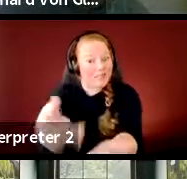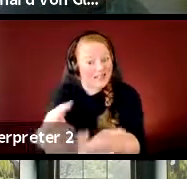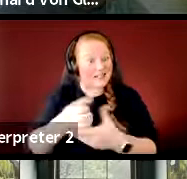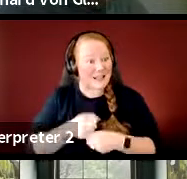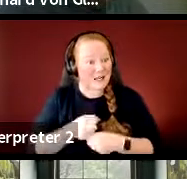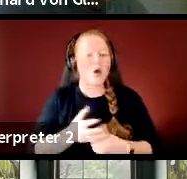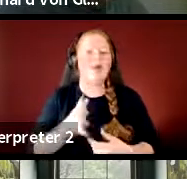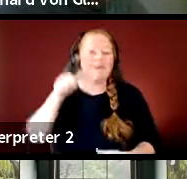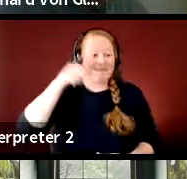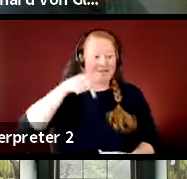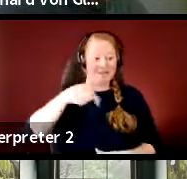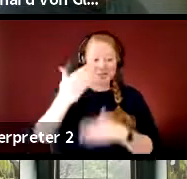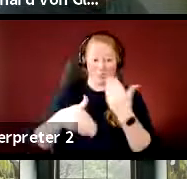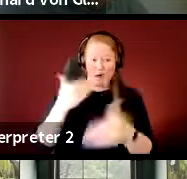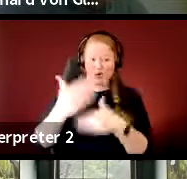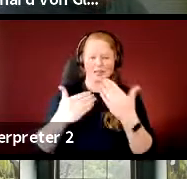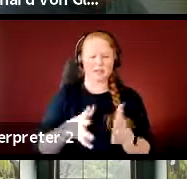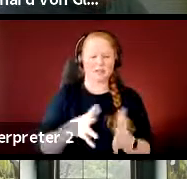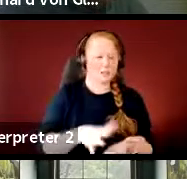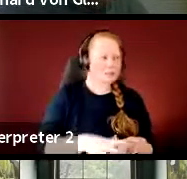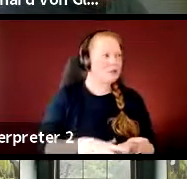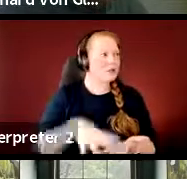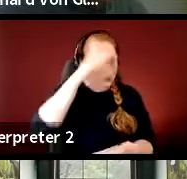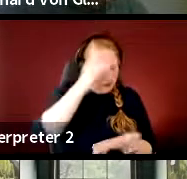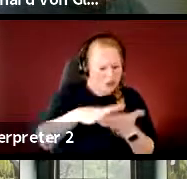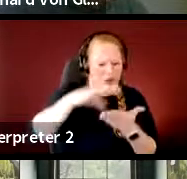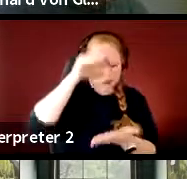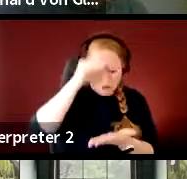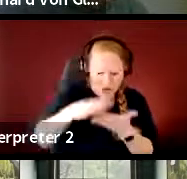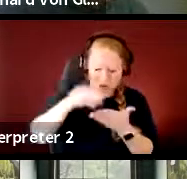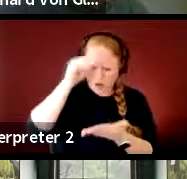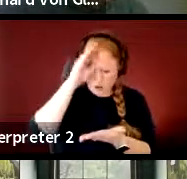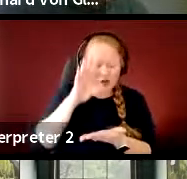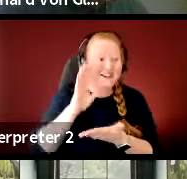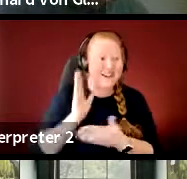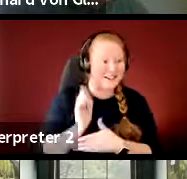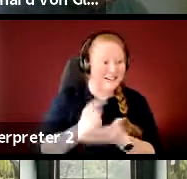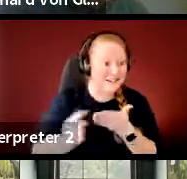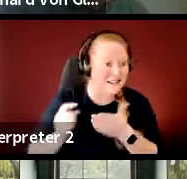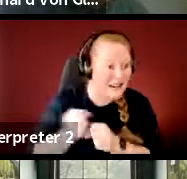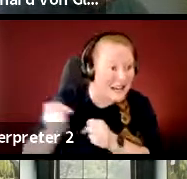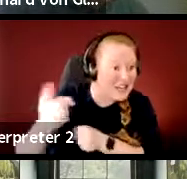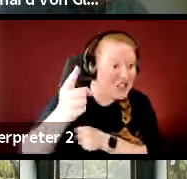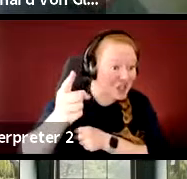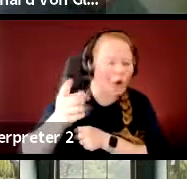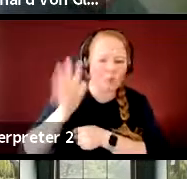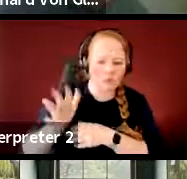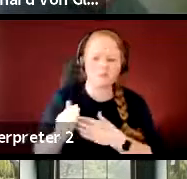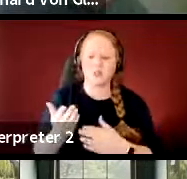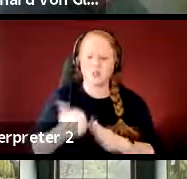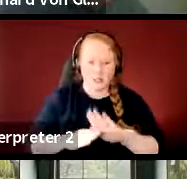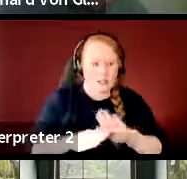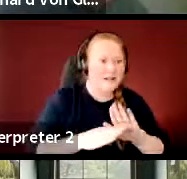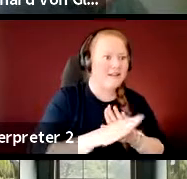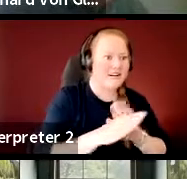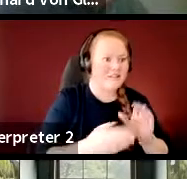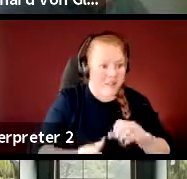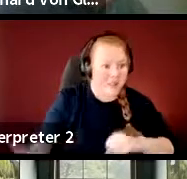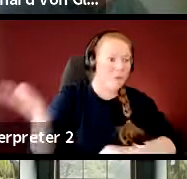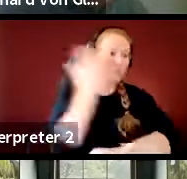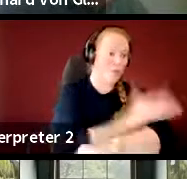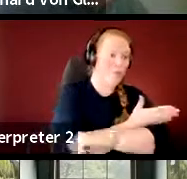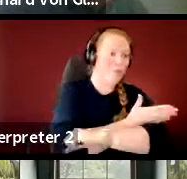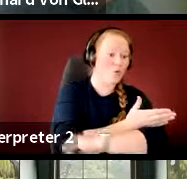this process and make improvements and make adjustments to get better input and to get better output. This